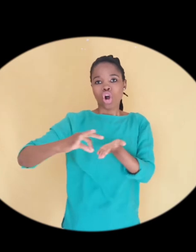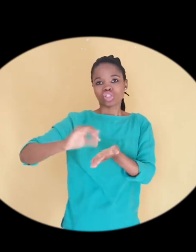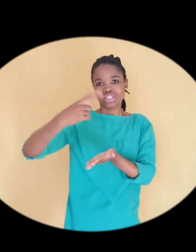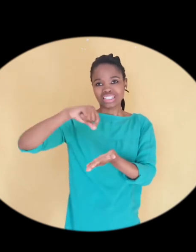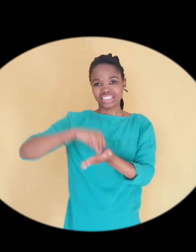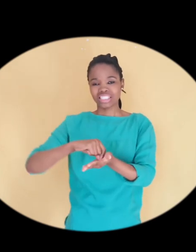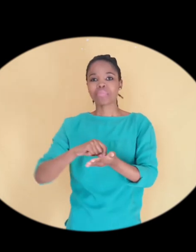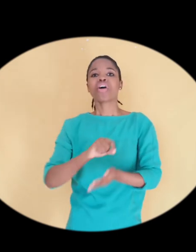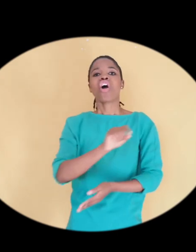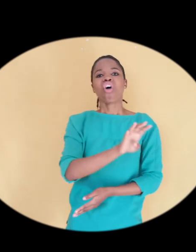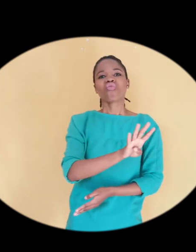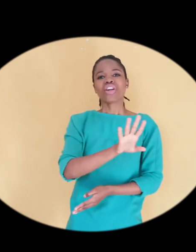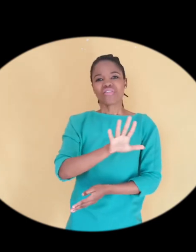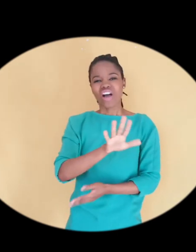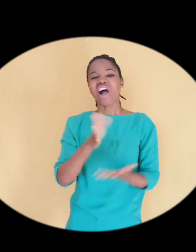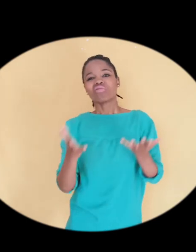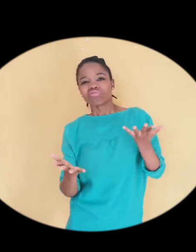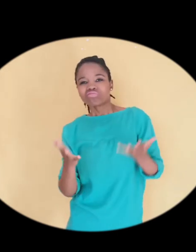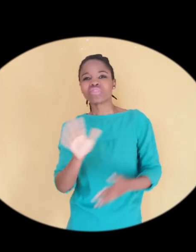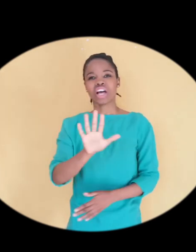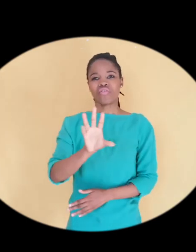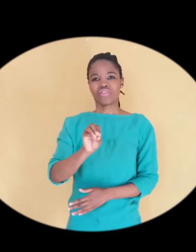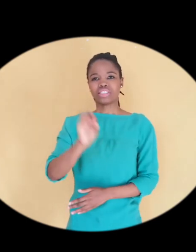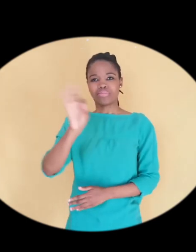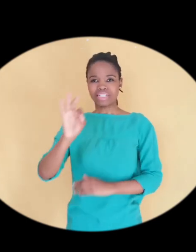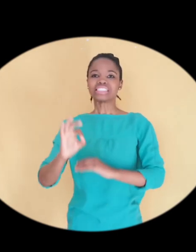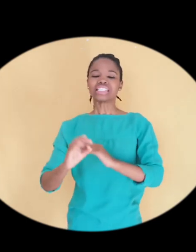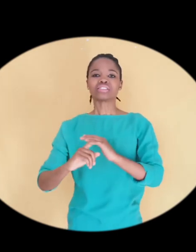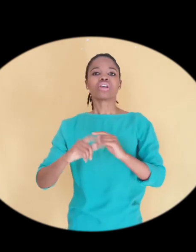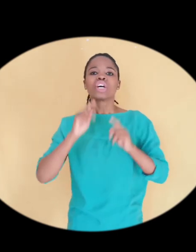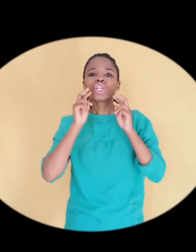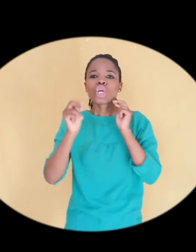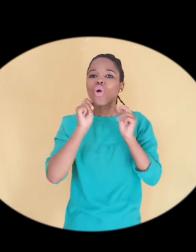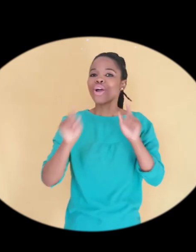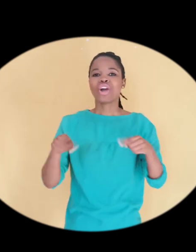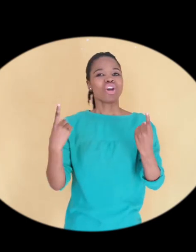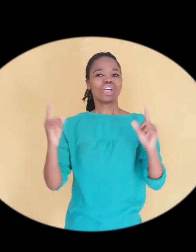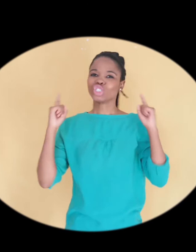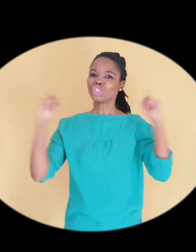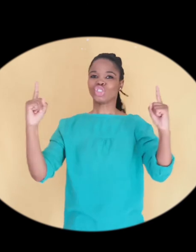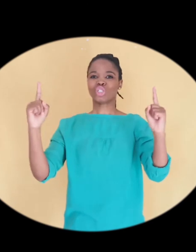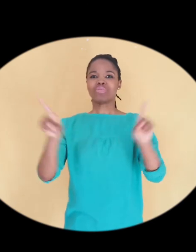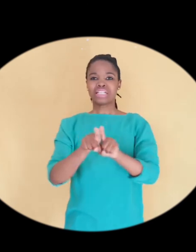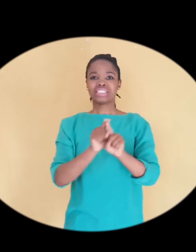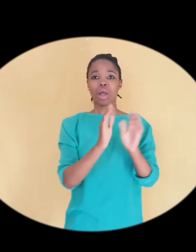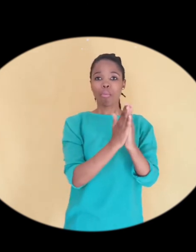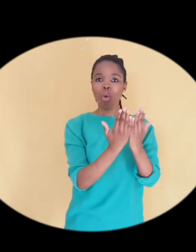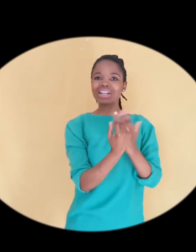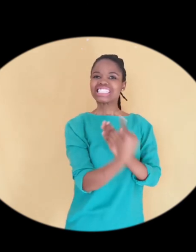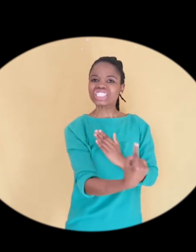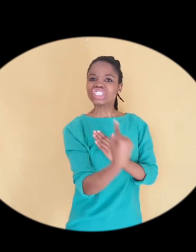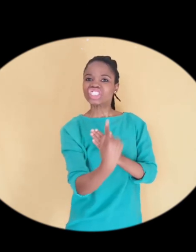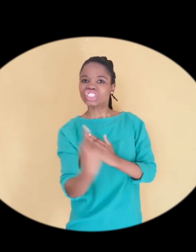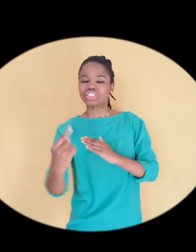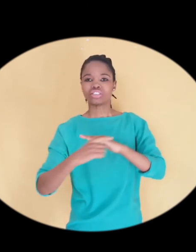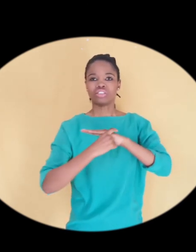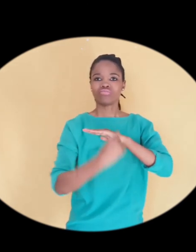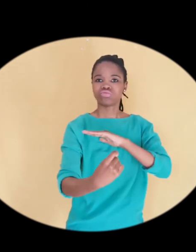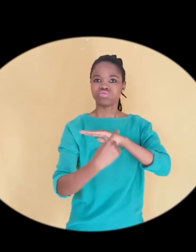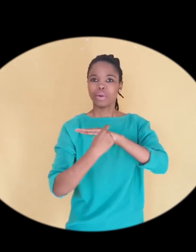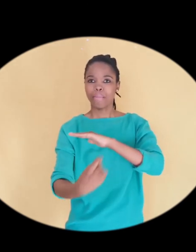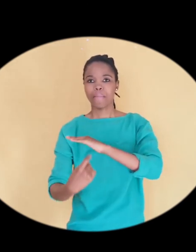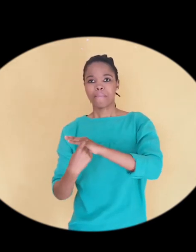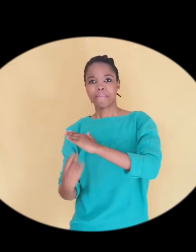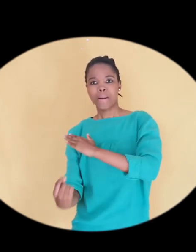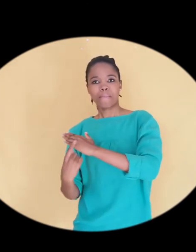right? Okay. 45 to 55% non-negotiable of the cost of the book. And how do you